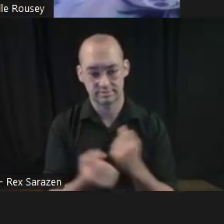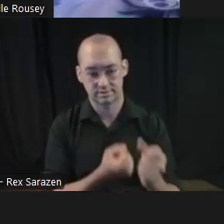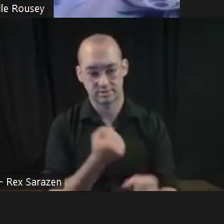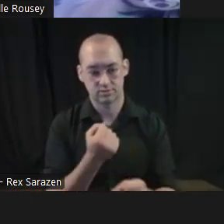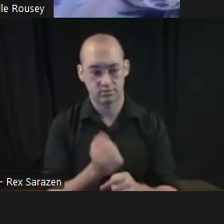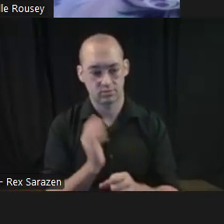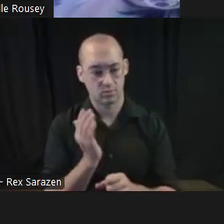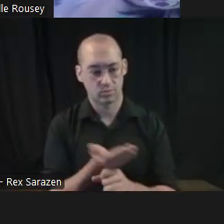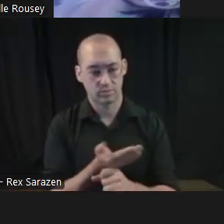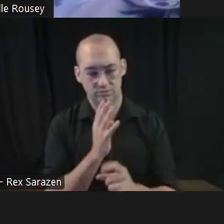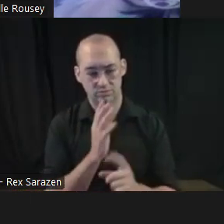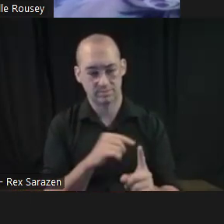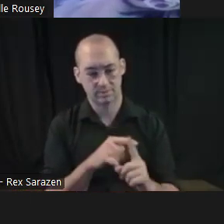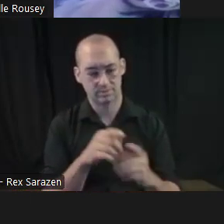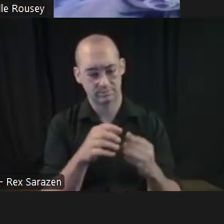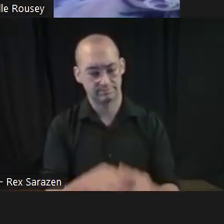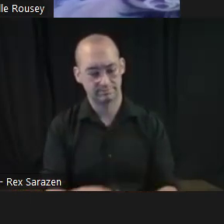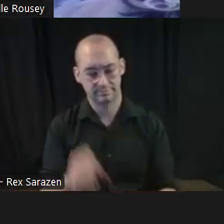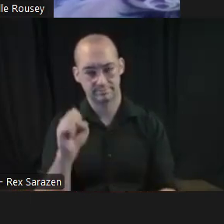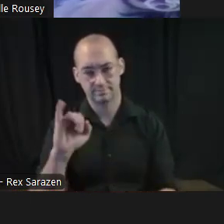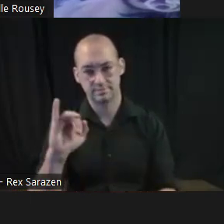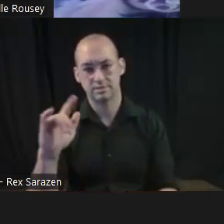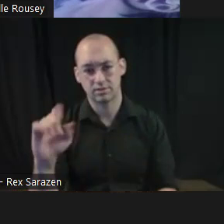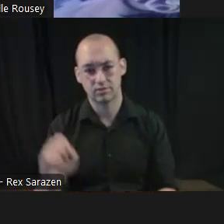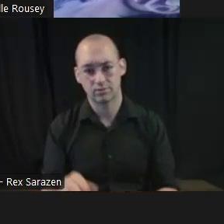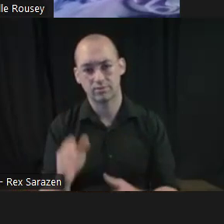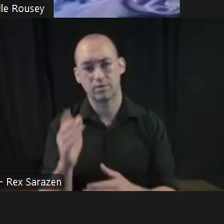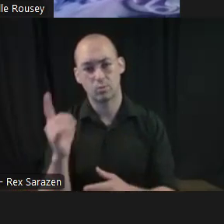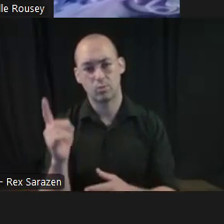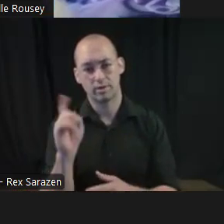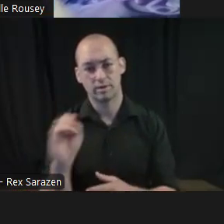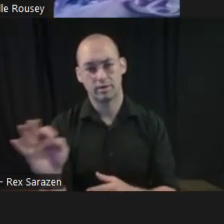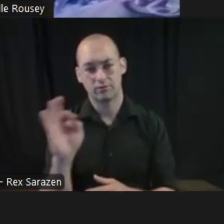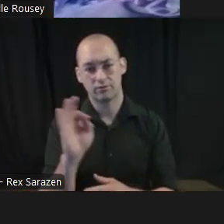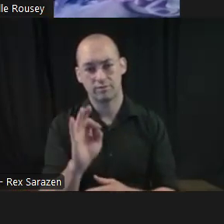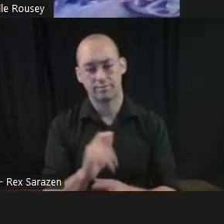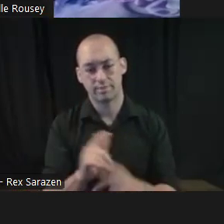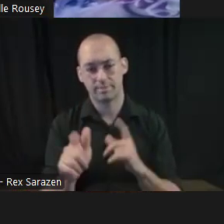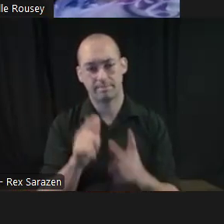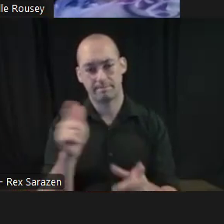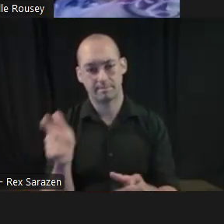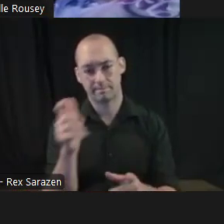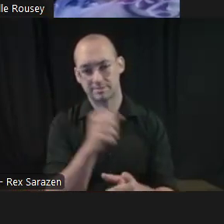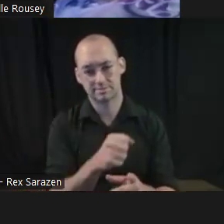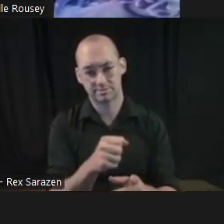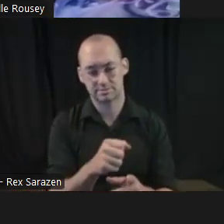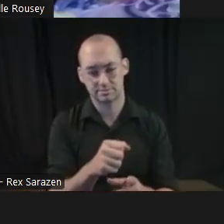when we talk about silos, one of the big misses that I see is